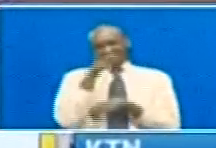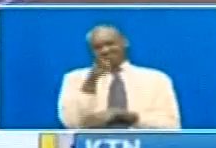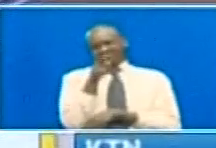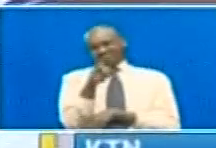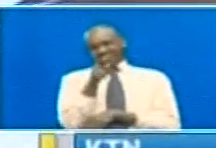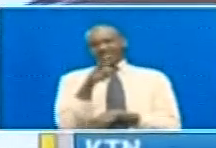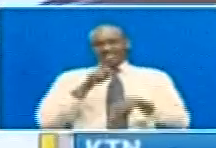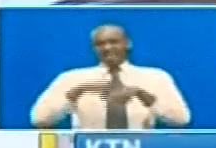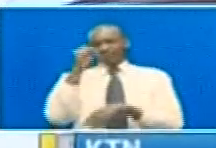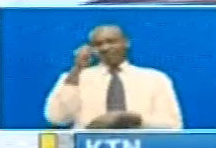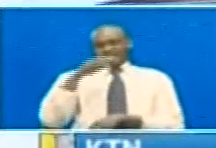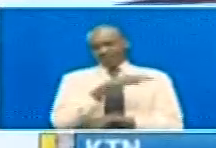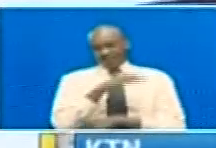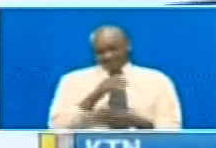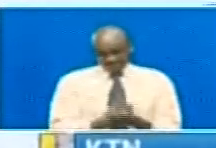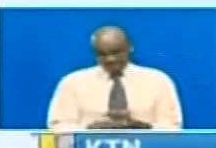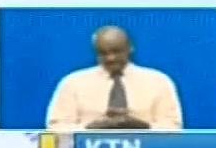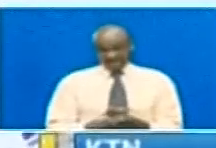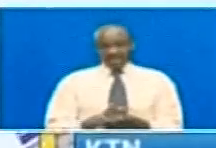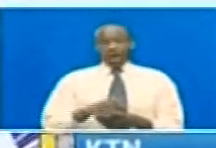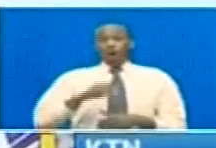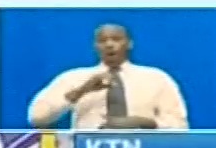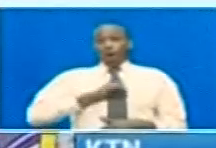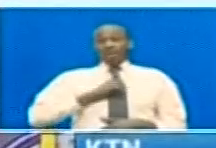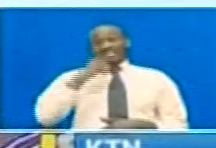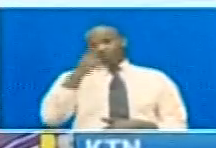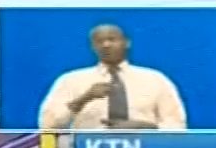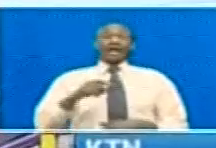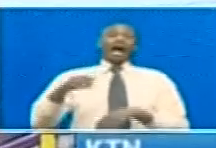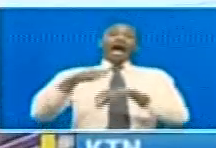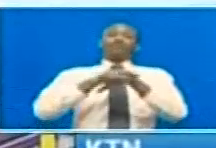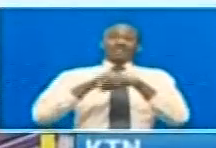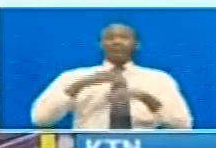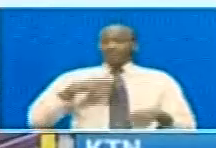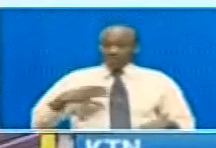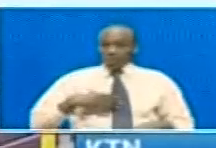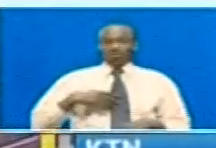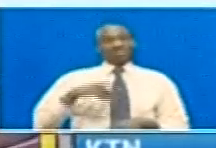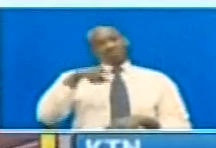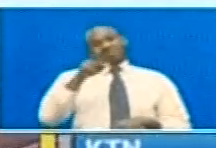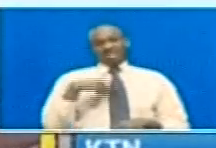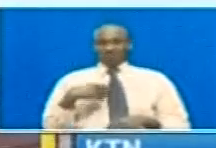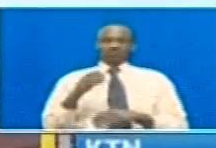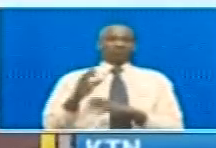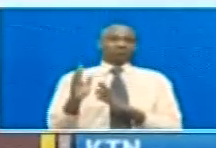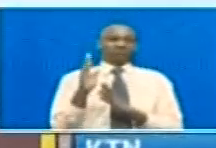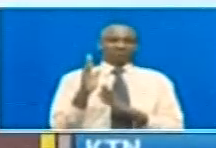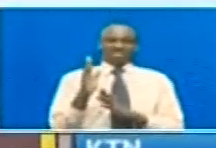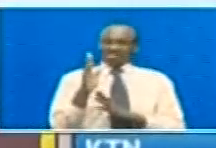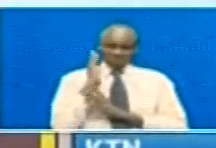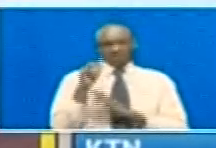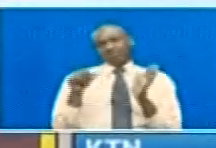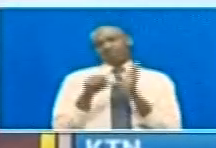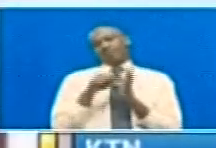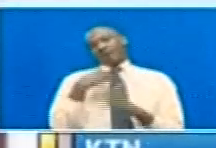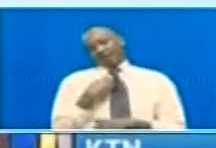at the junction of Galana and Lenana Roads. The owners say Africans pose a security threat to its Chinese patrons. We're asking tonight, are the owners